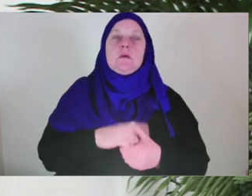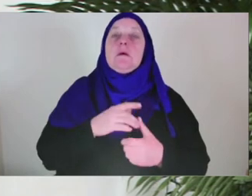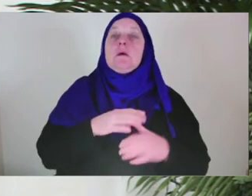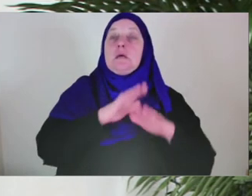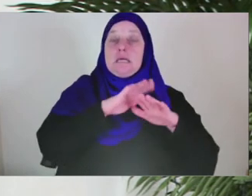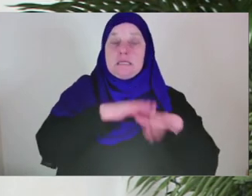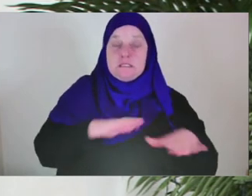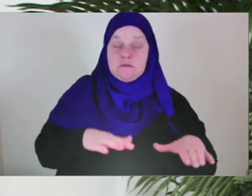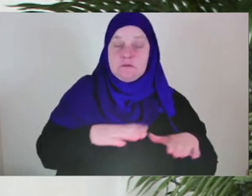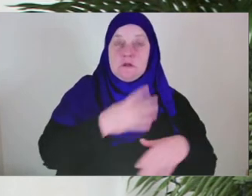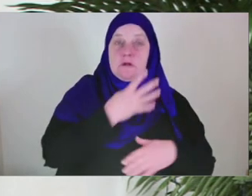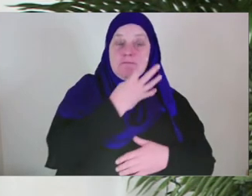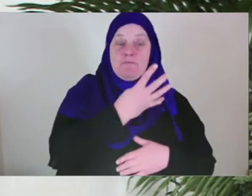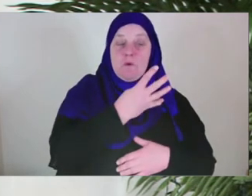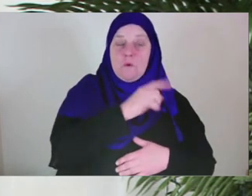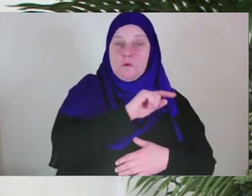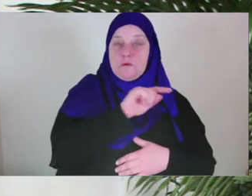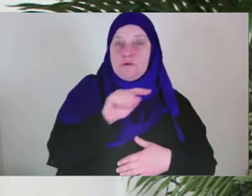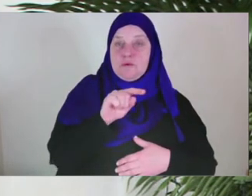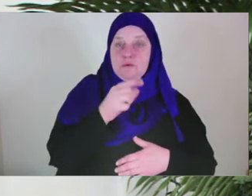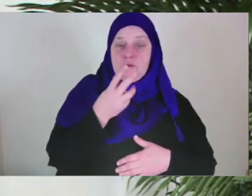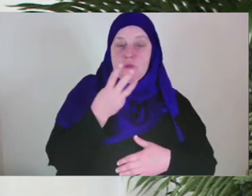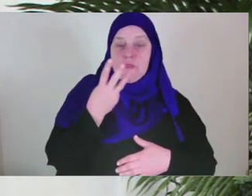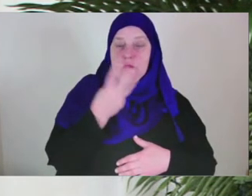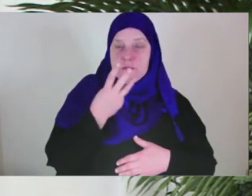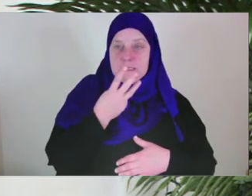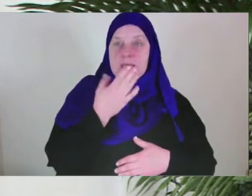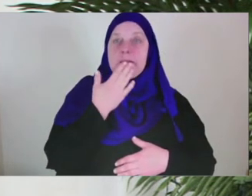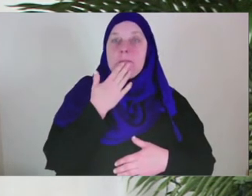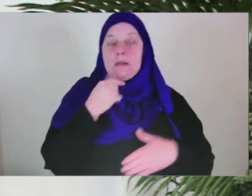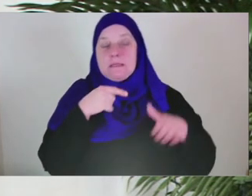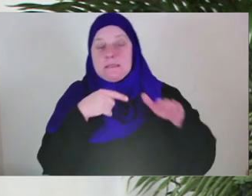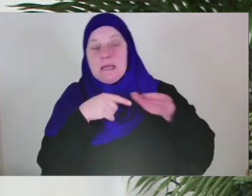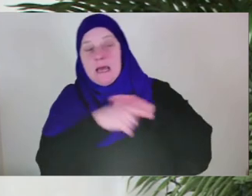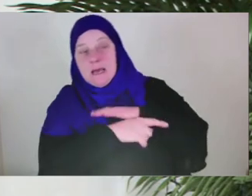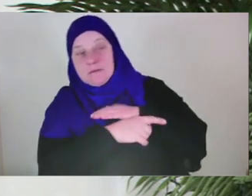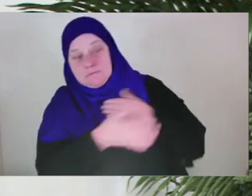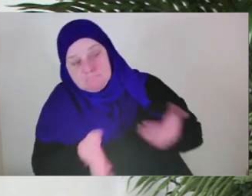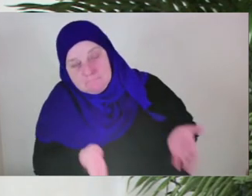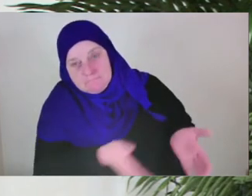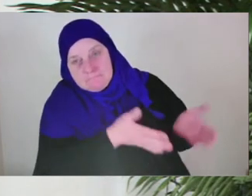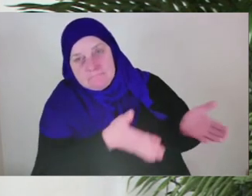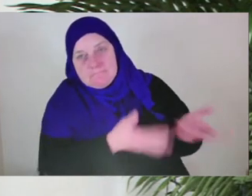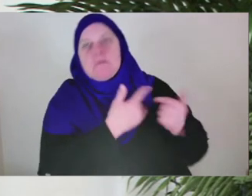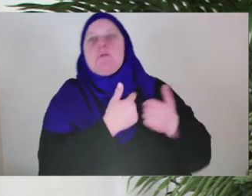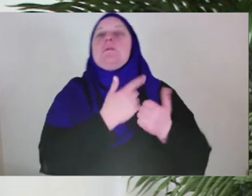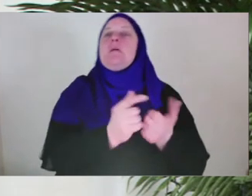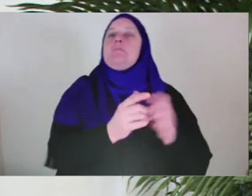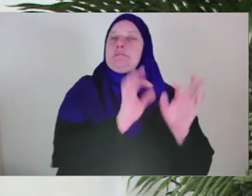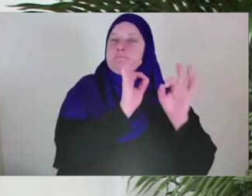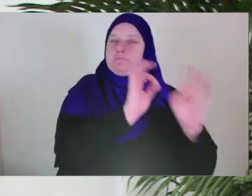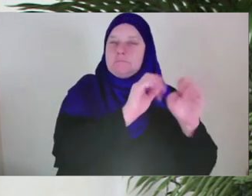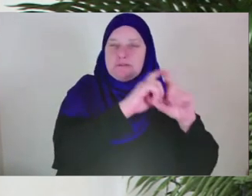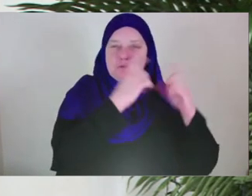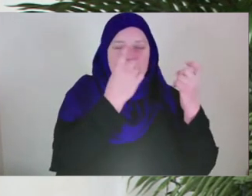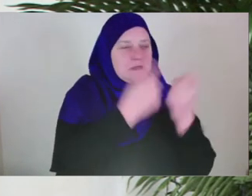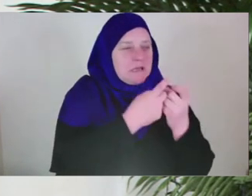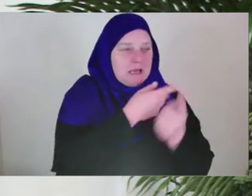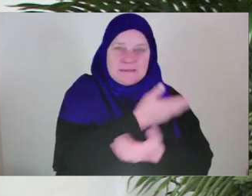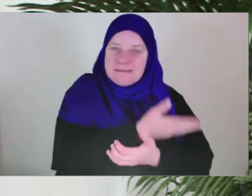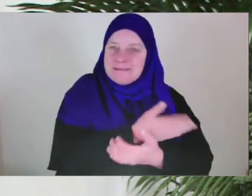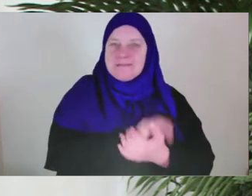13, please head on outside. There are some classes for you, so if you can head outside, like my two wonderful brothers at the back